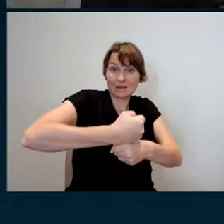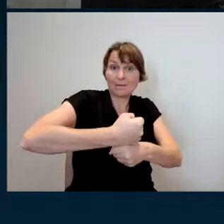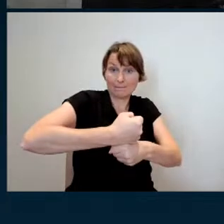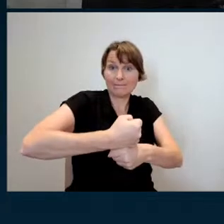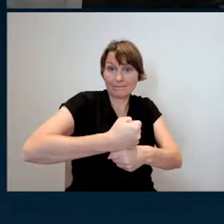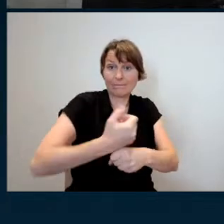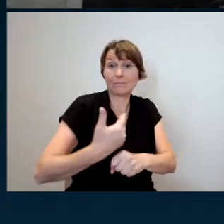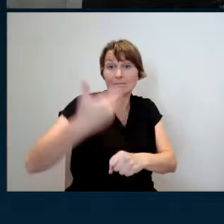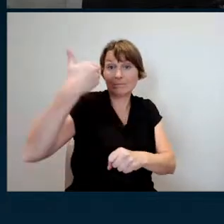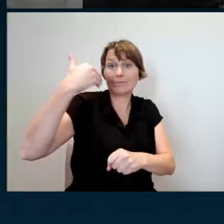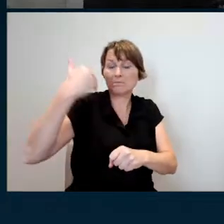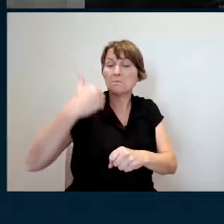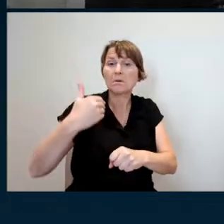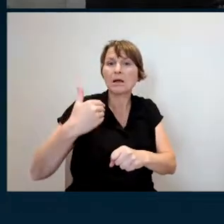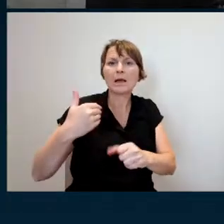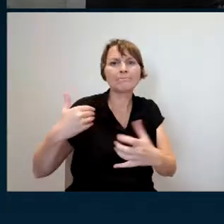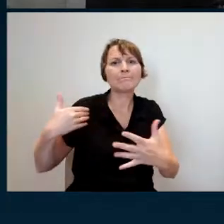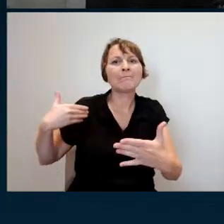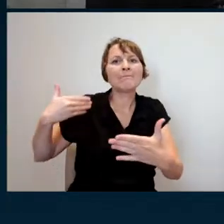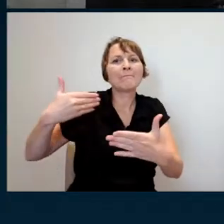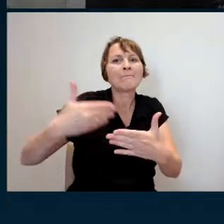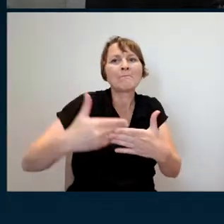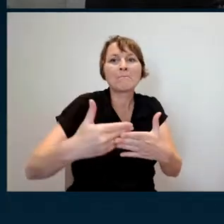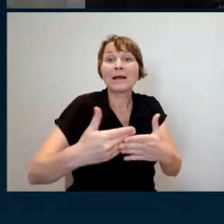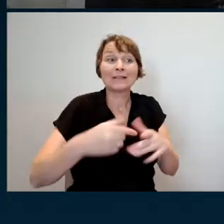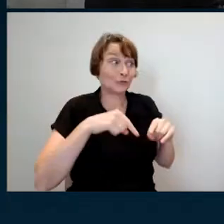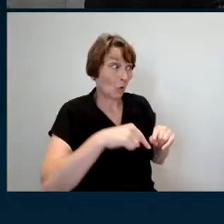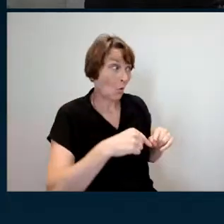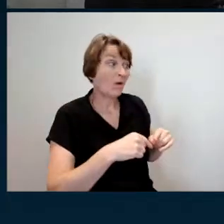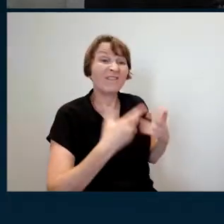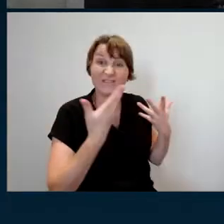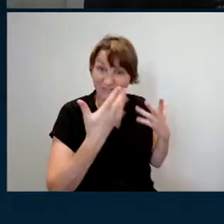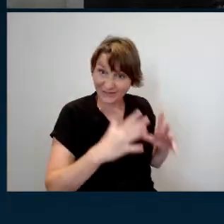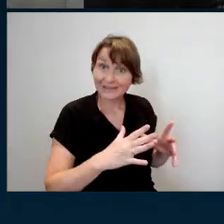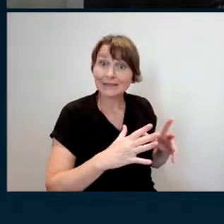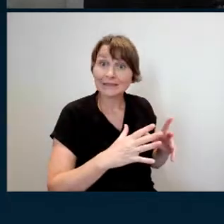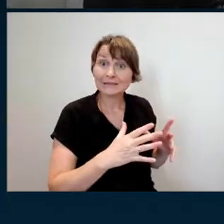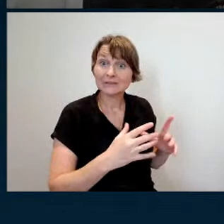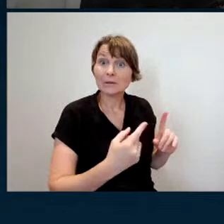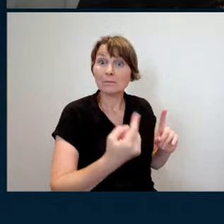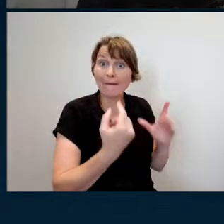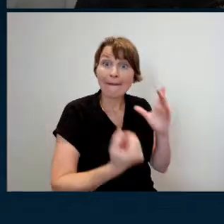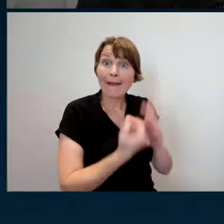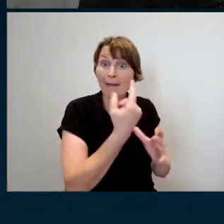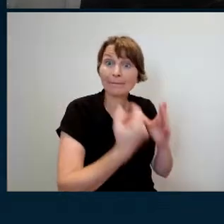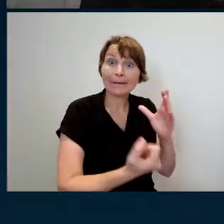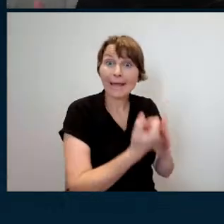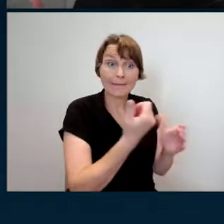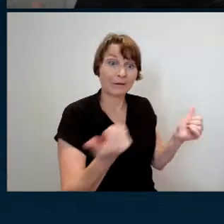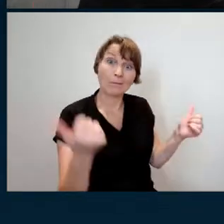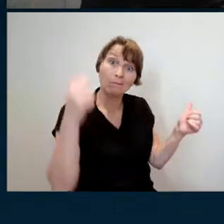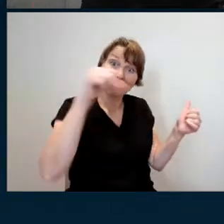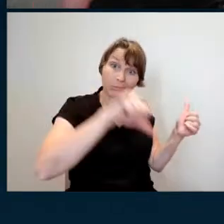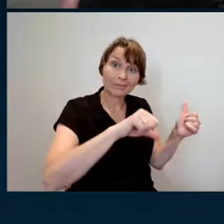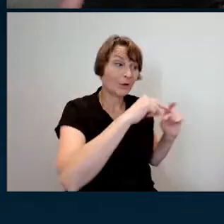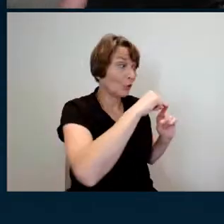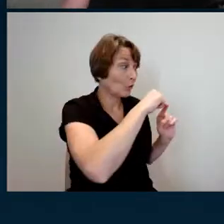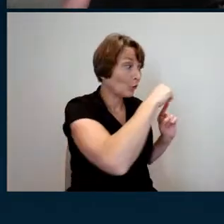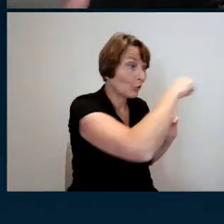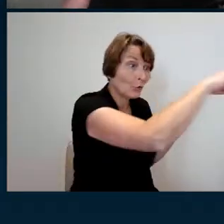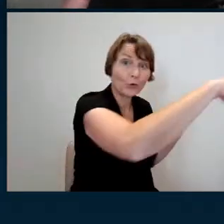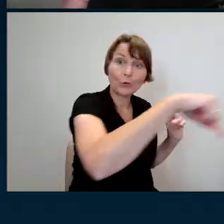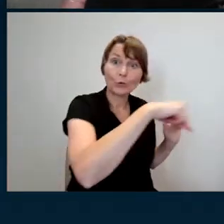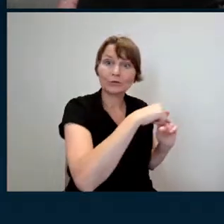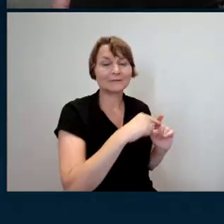have not used the poison queues yet. The poison queues, and they don't even exist at this point, because it will make them when they need